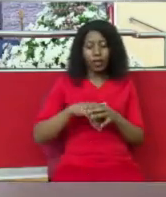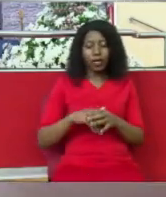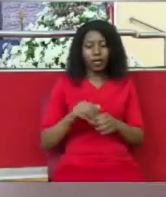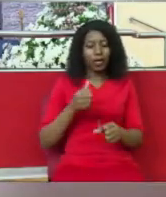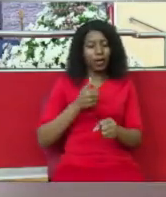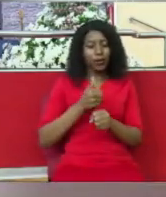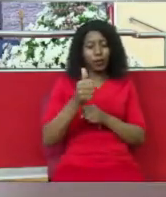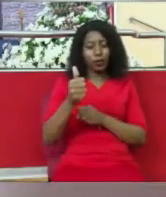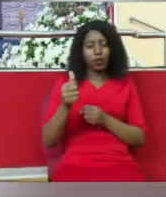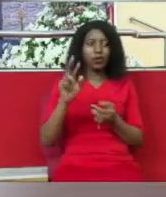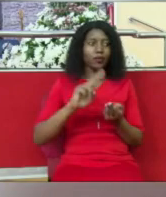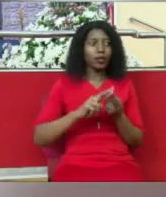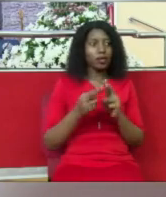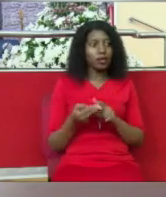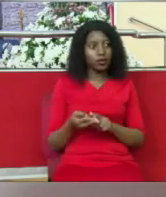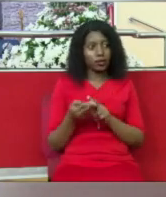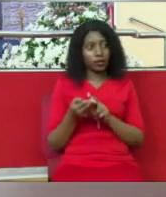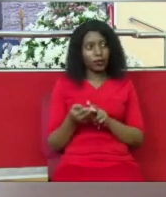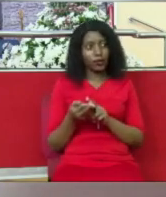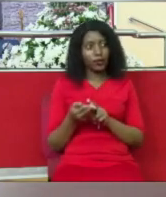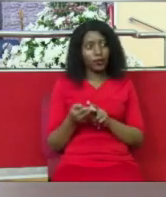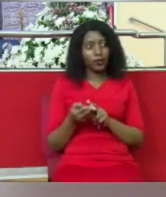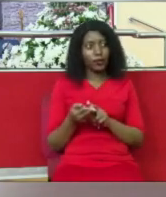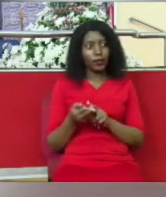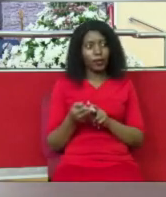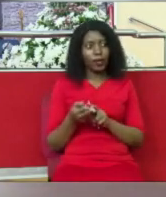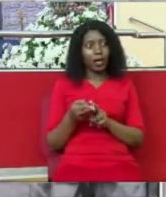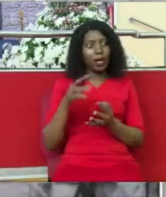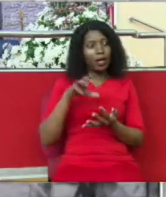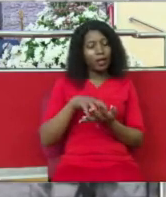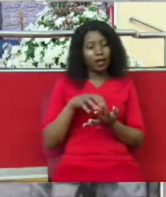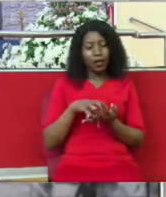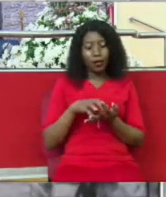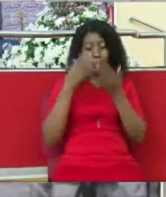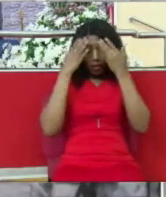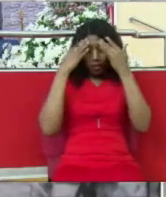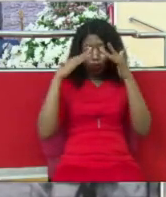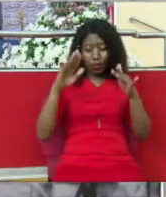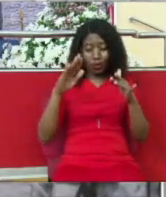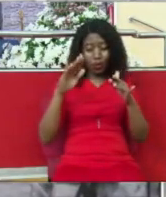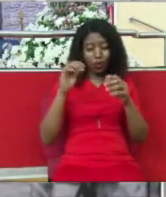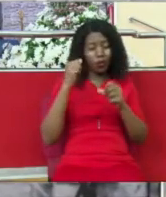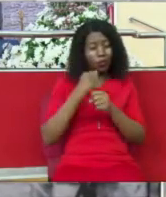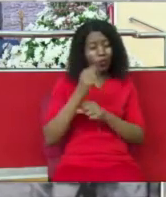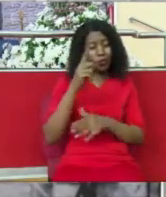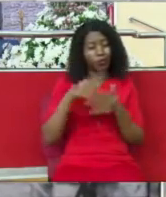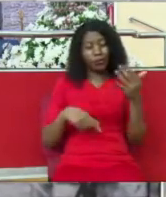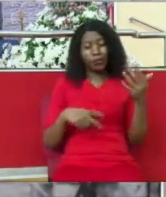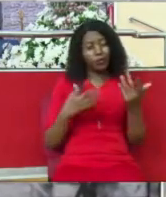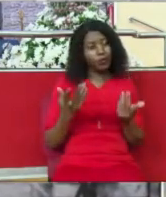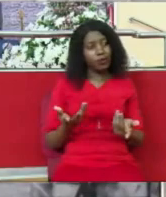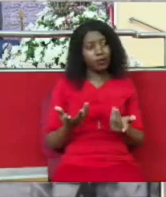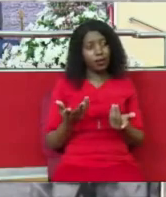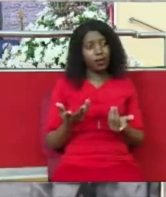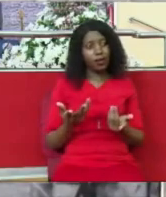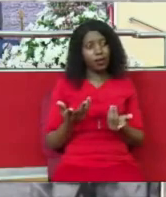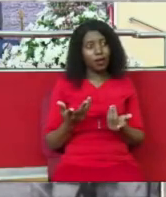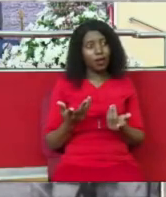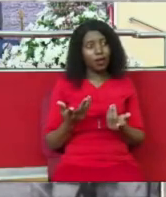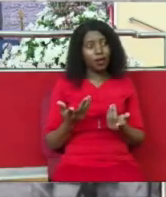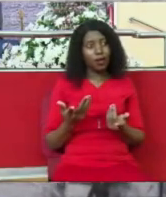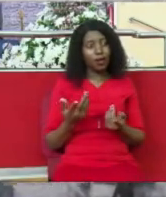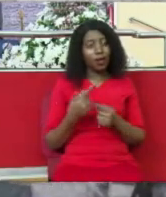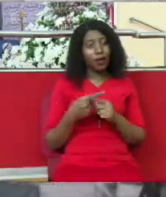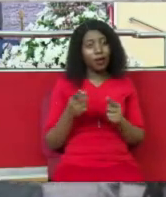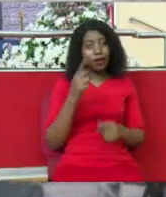ambayo unakuumiza sana. And at that moment you do not know what to do. Na wakati huo hujui ufanye nini. Yet you are the one who walked in